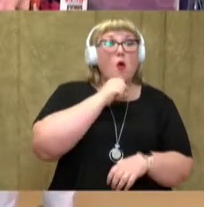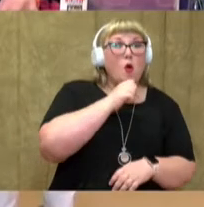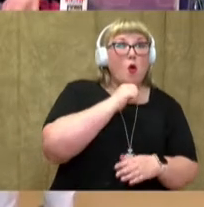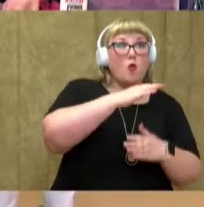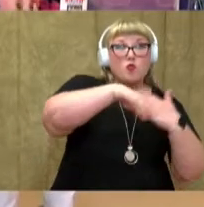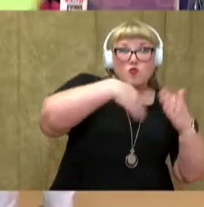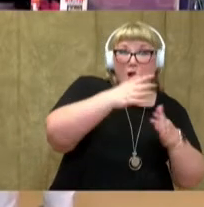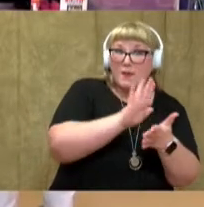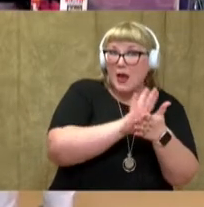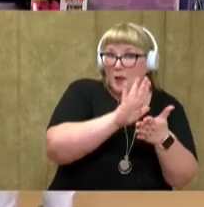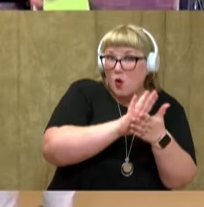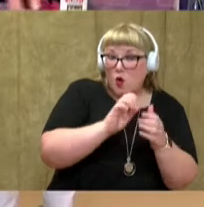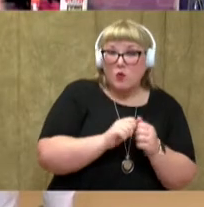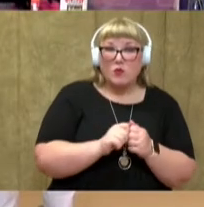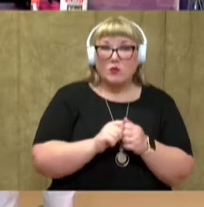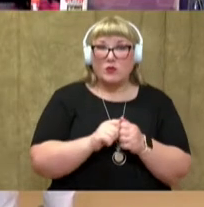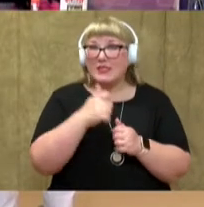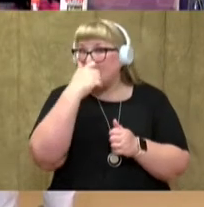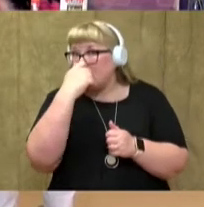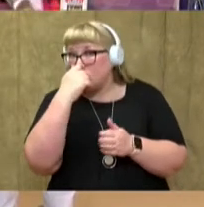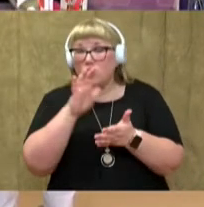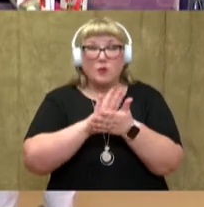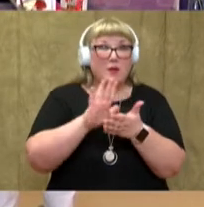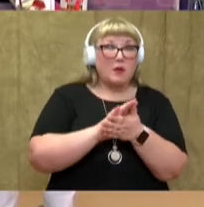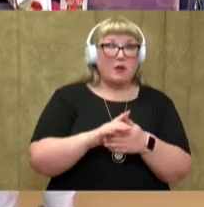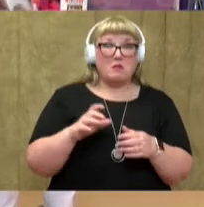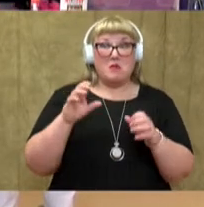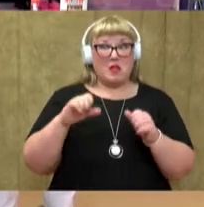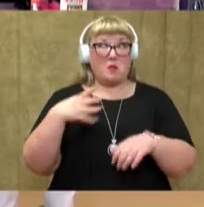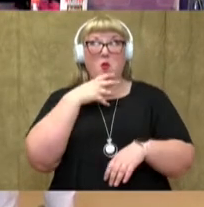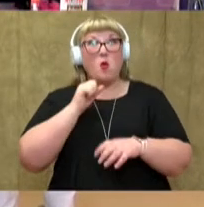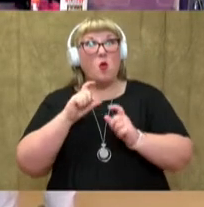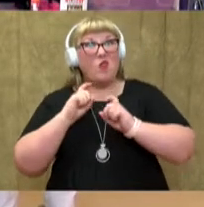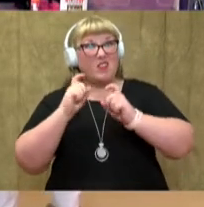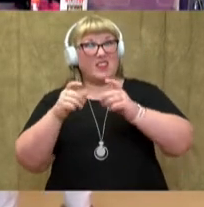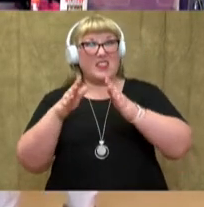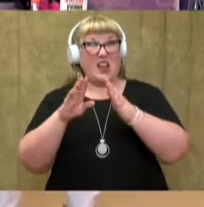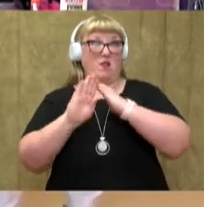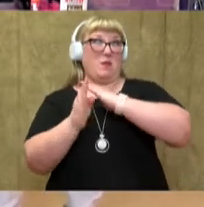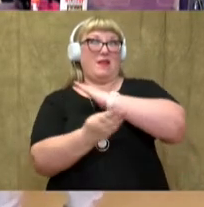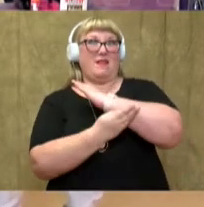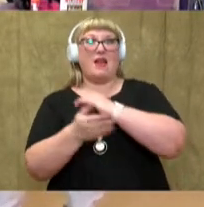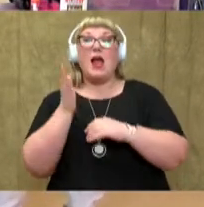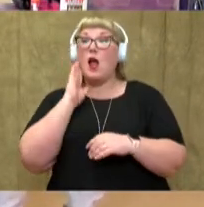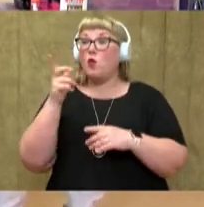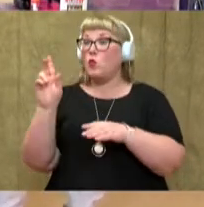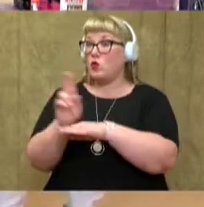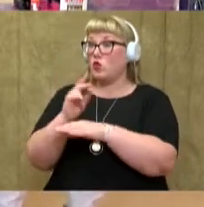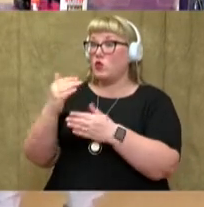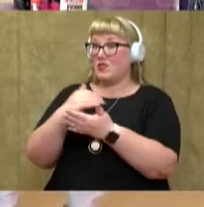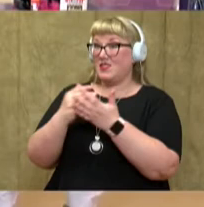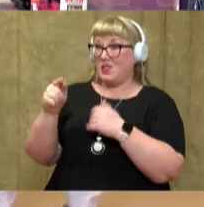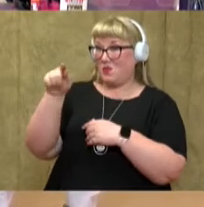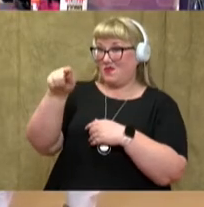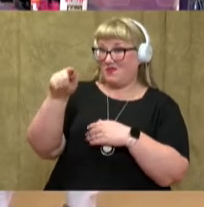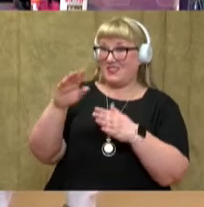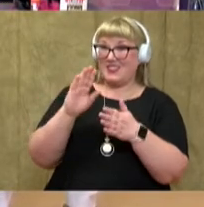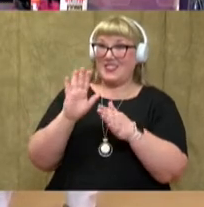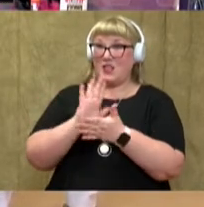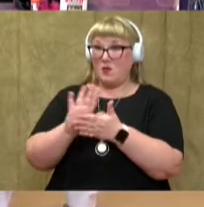paper, tissue paper. You can use an old gift bag. I'm going to use some of this paper that I use with my